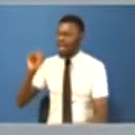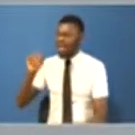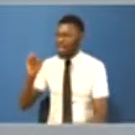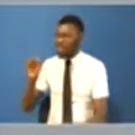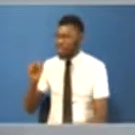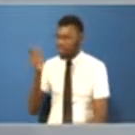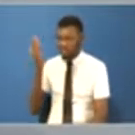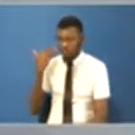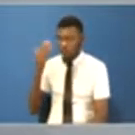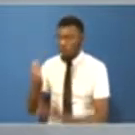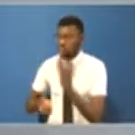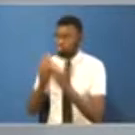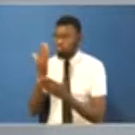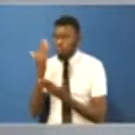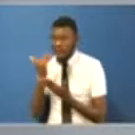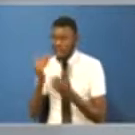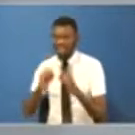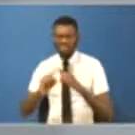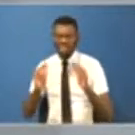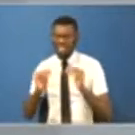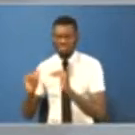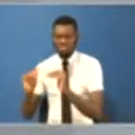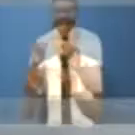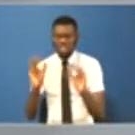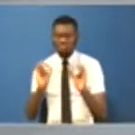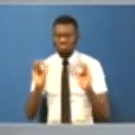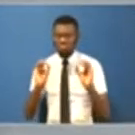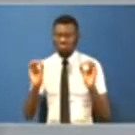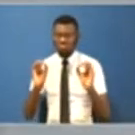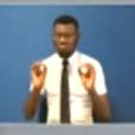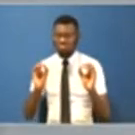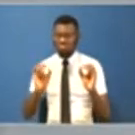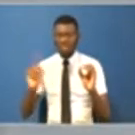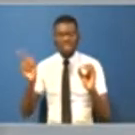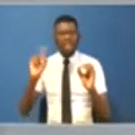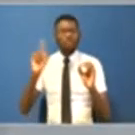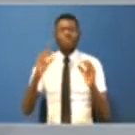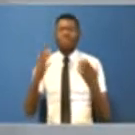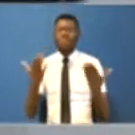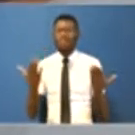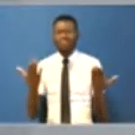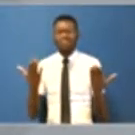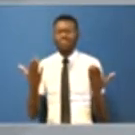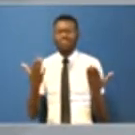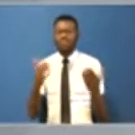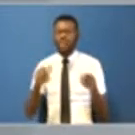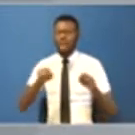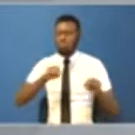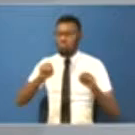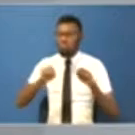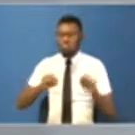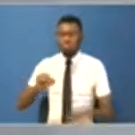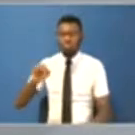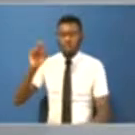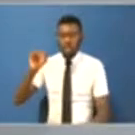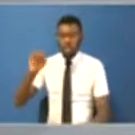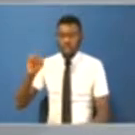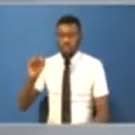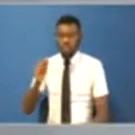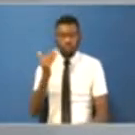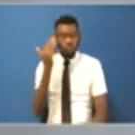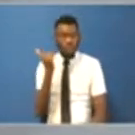but that's not how a democracy set up why should nairobi be chosen to be run by nms and